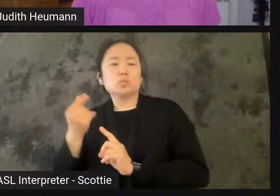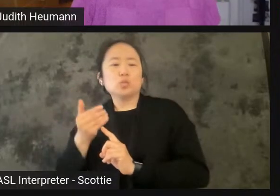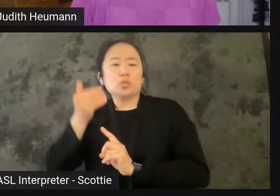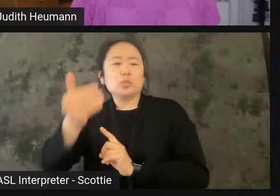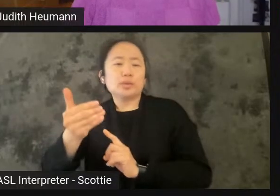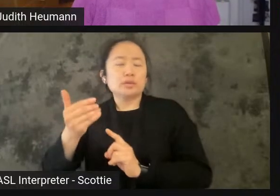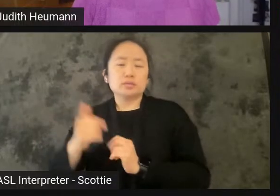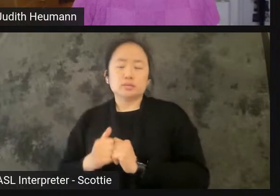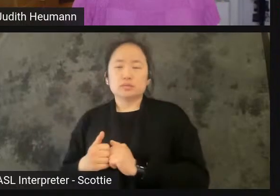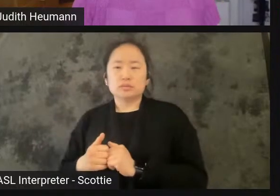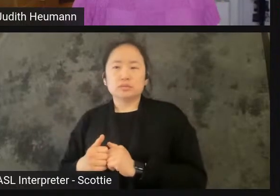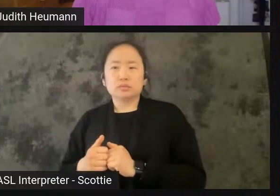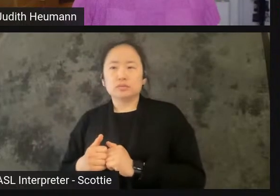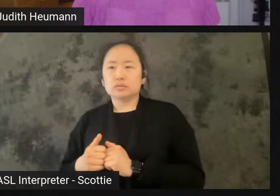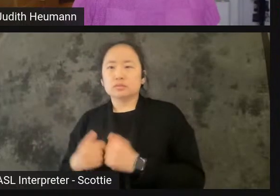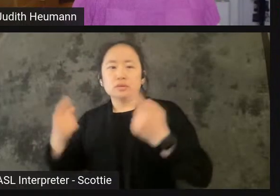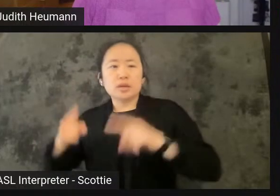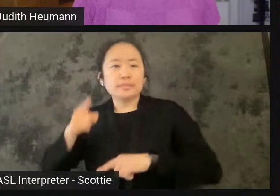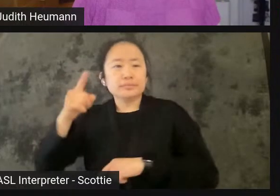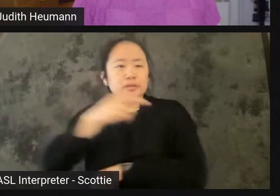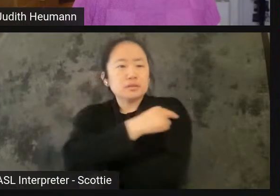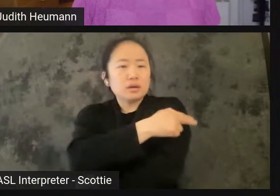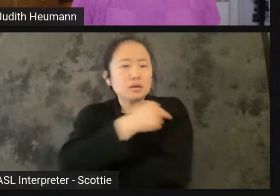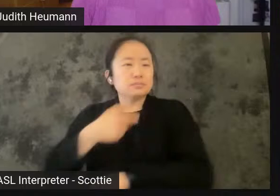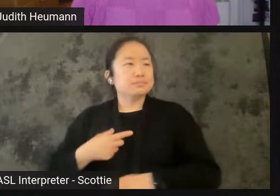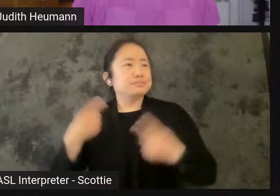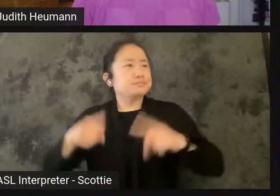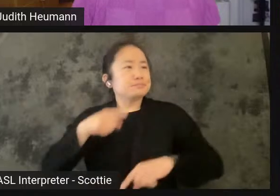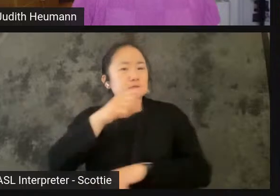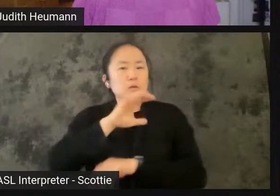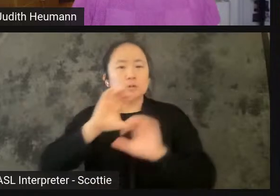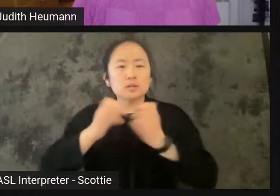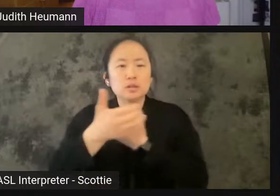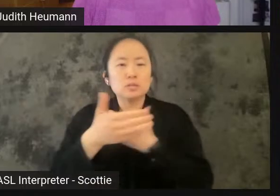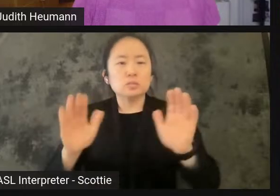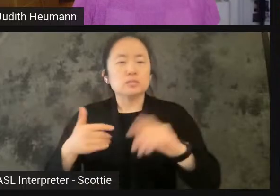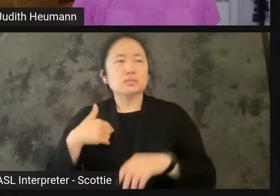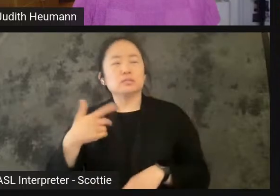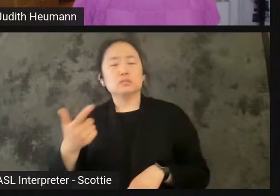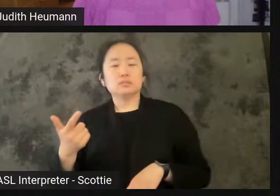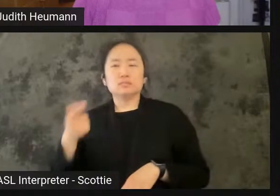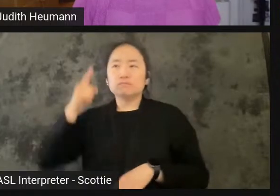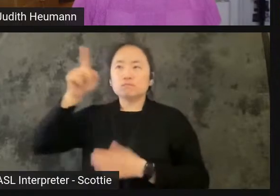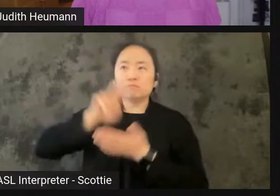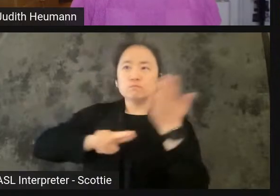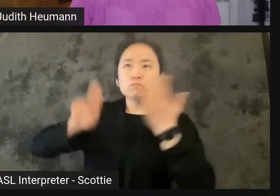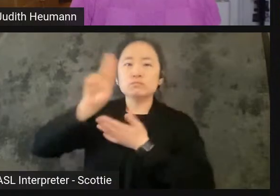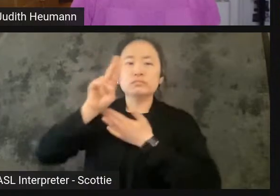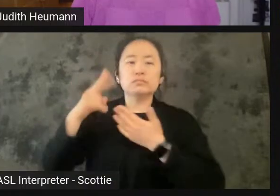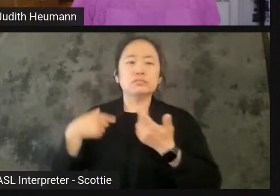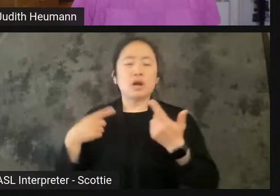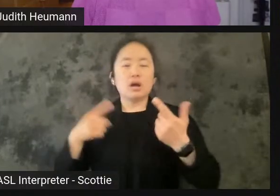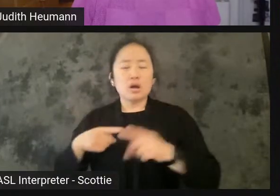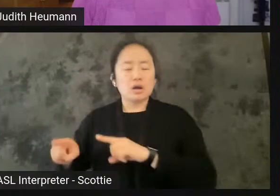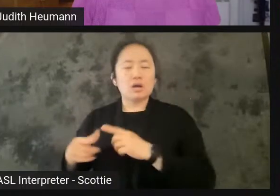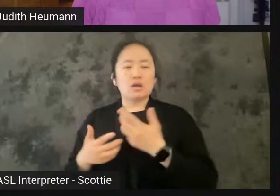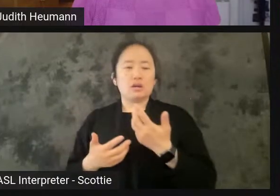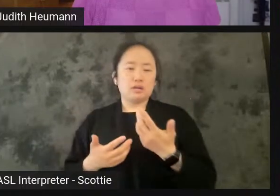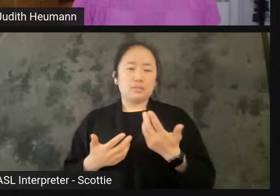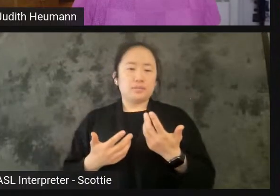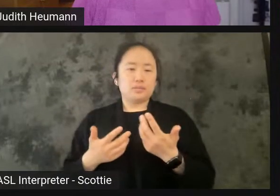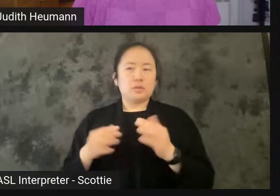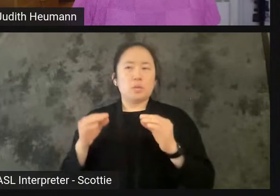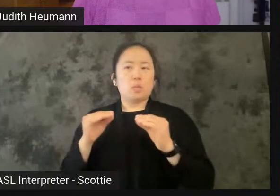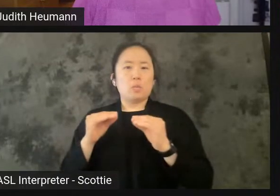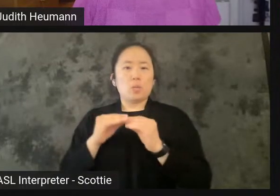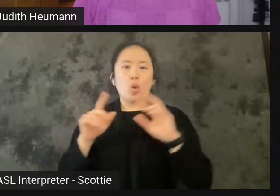happening in a hospital, in a classroom, in a university classroom. And, you know,